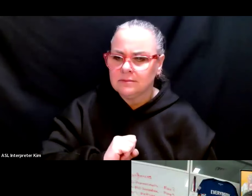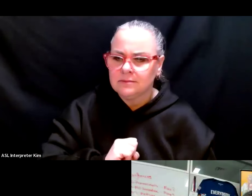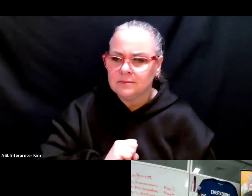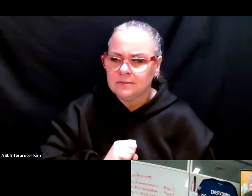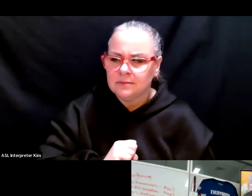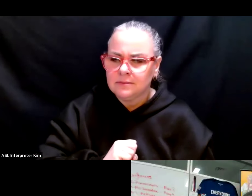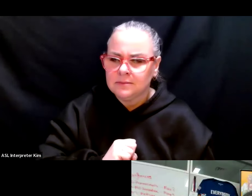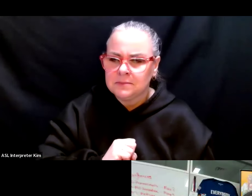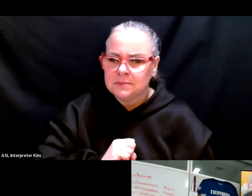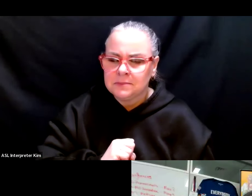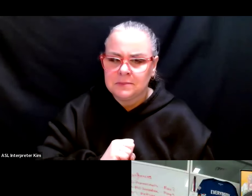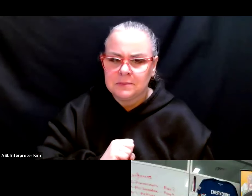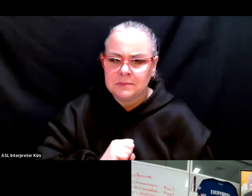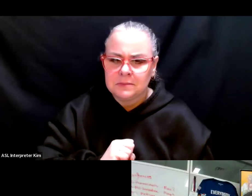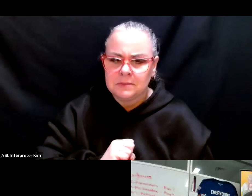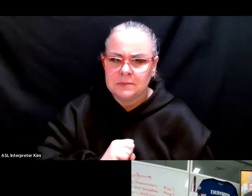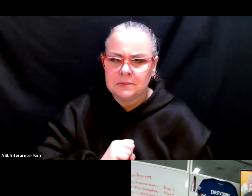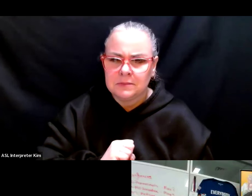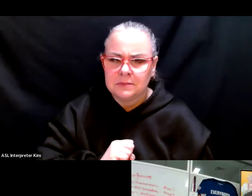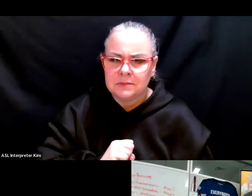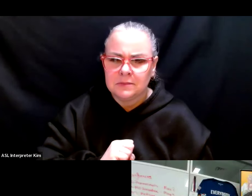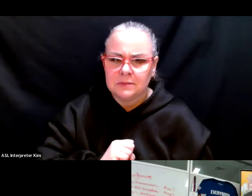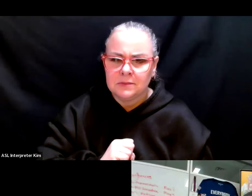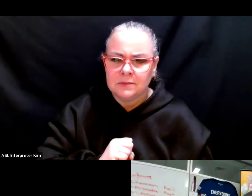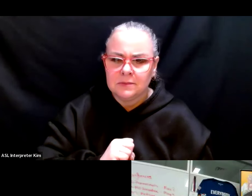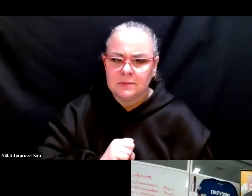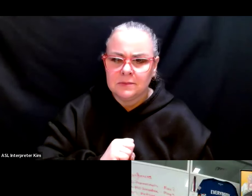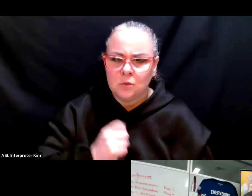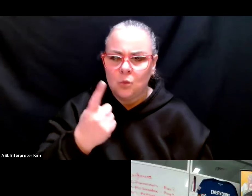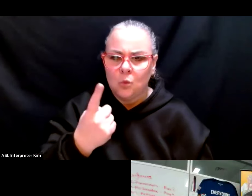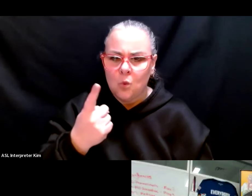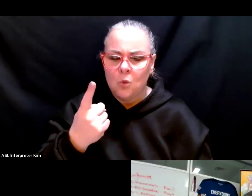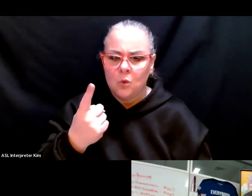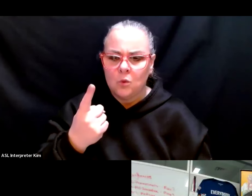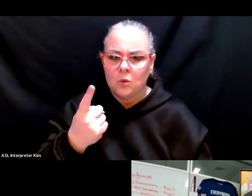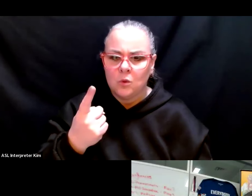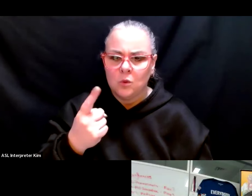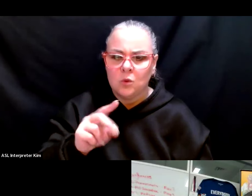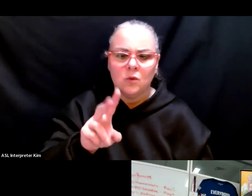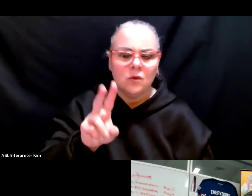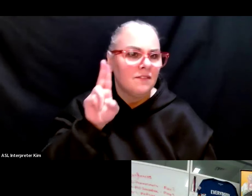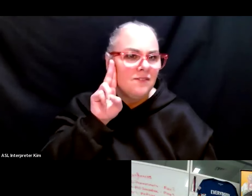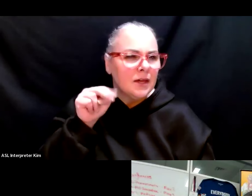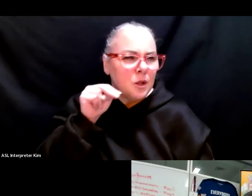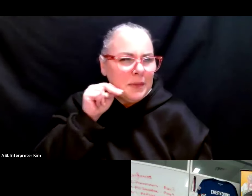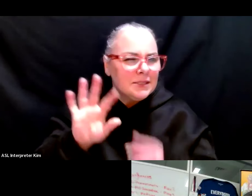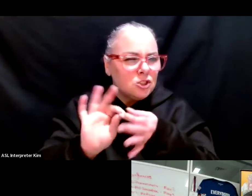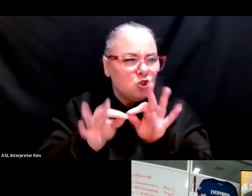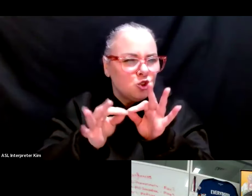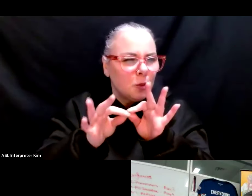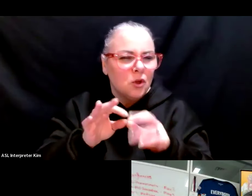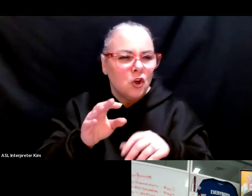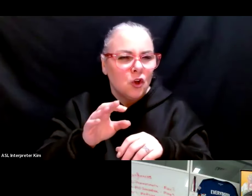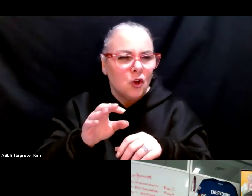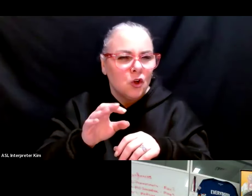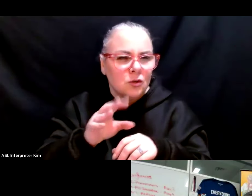All right. I'm not sure which of the interpreters it was. I It think might, it's the Vietnamese interpreter is talking